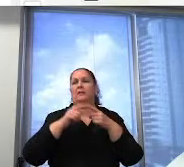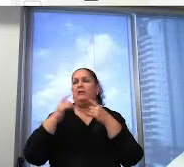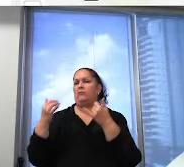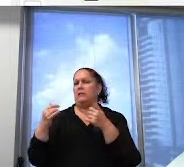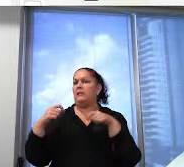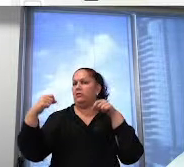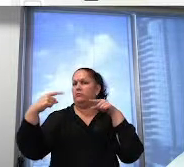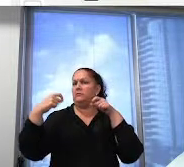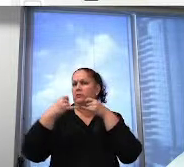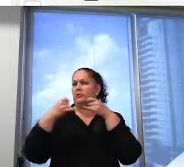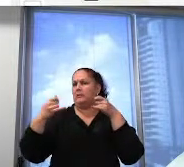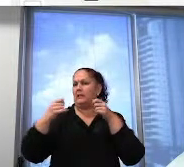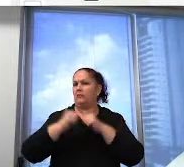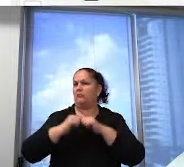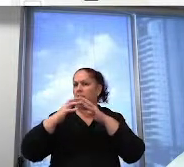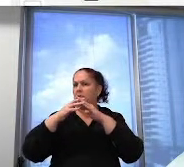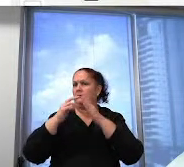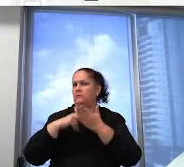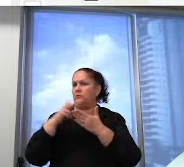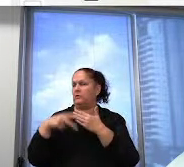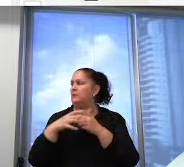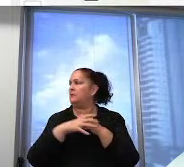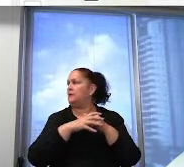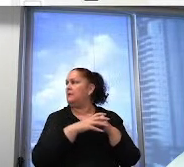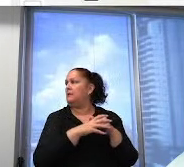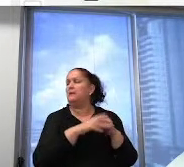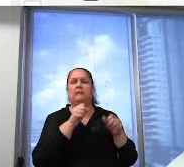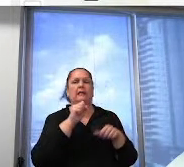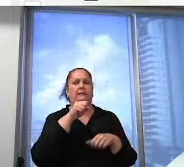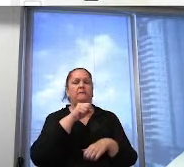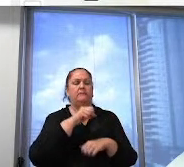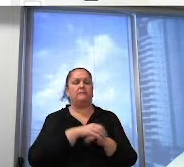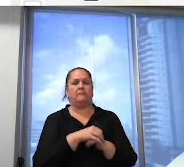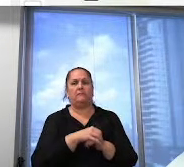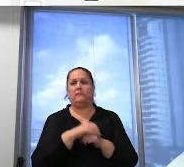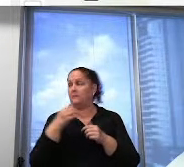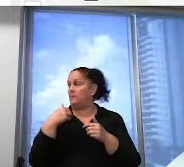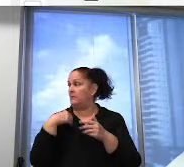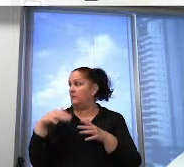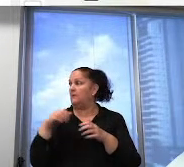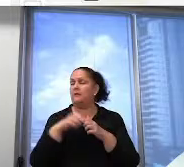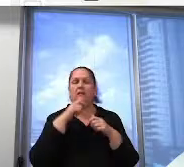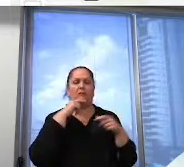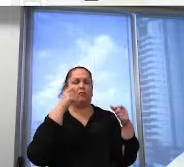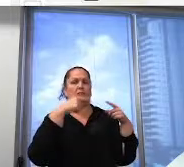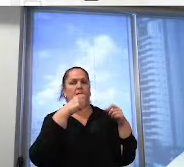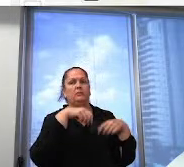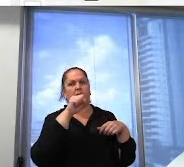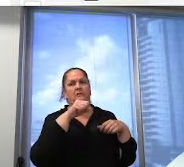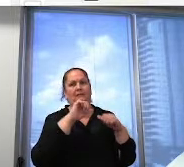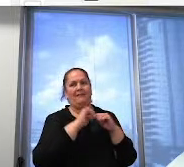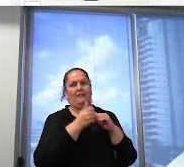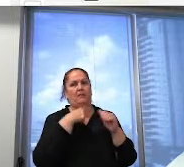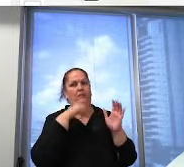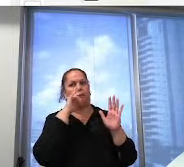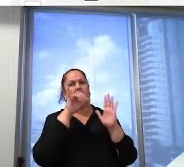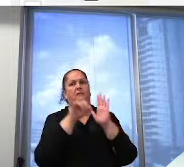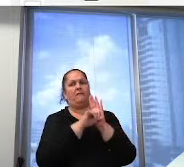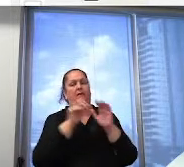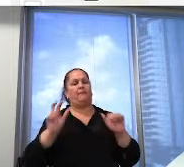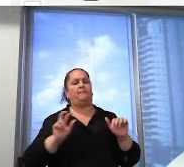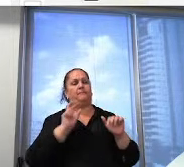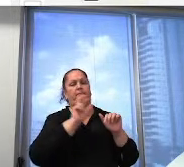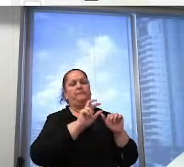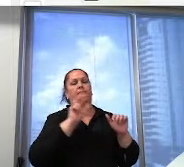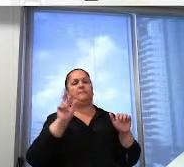Right now, transmission line rebuilding projects. And the answer is yes. You have gone For through that process. transmission, yes, that's how we have